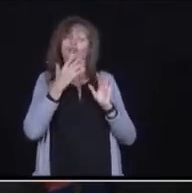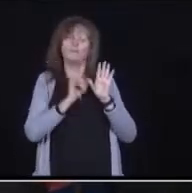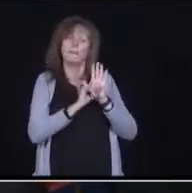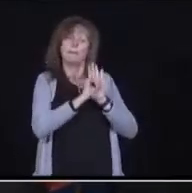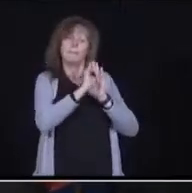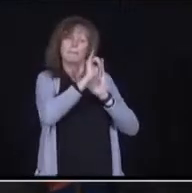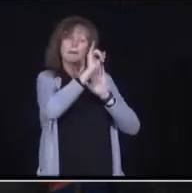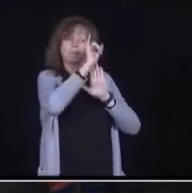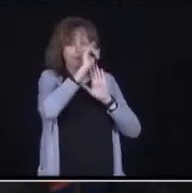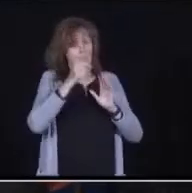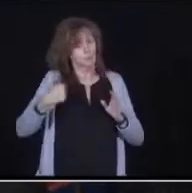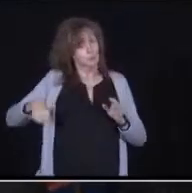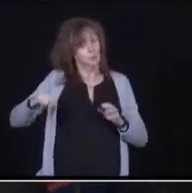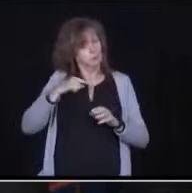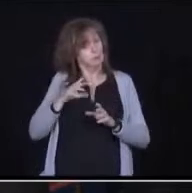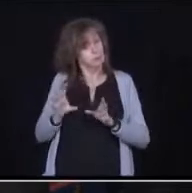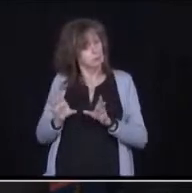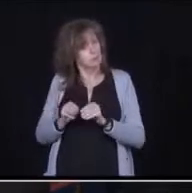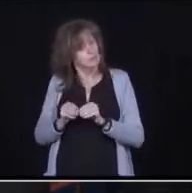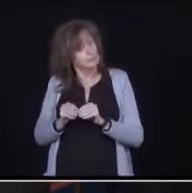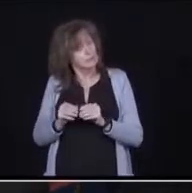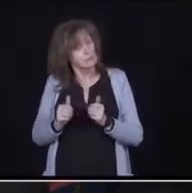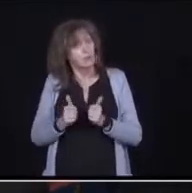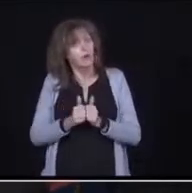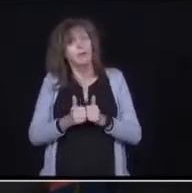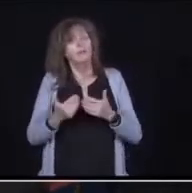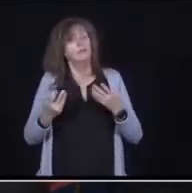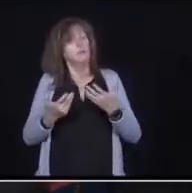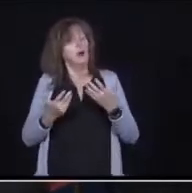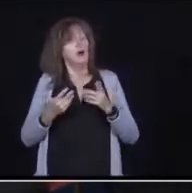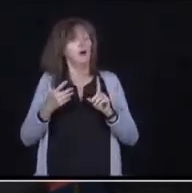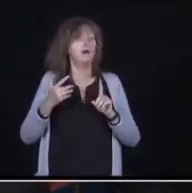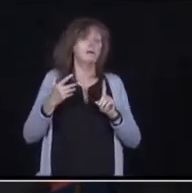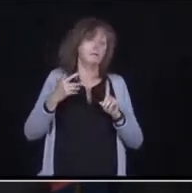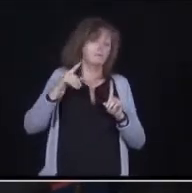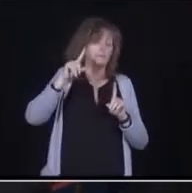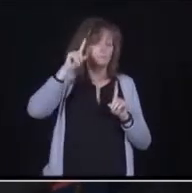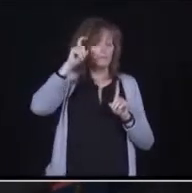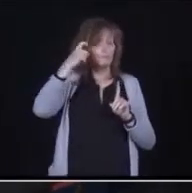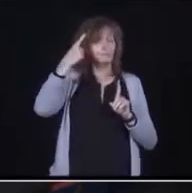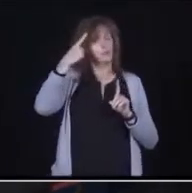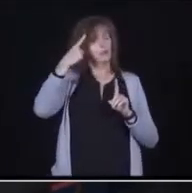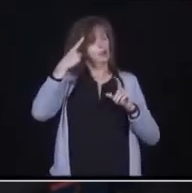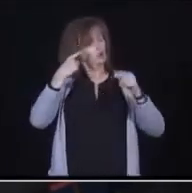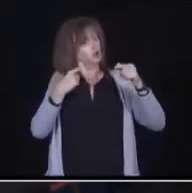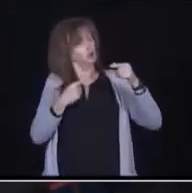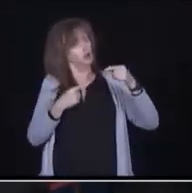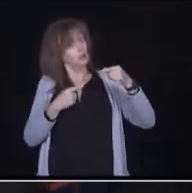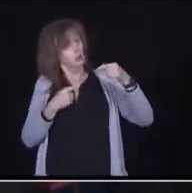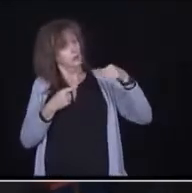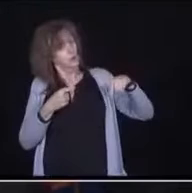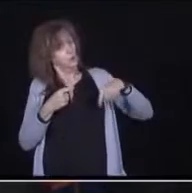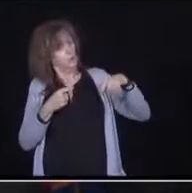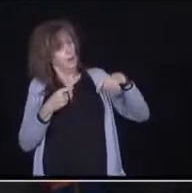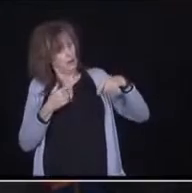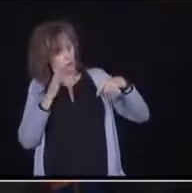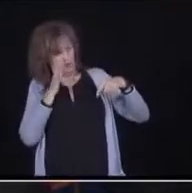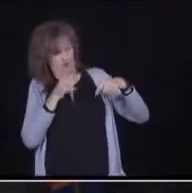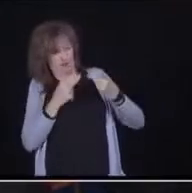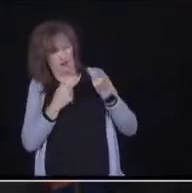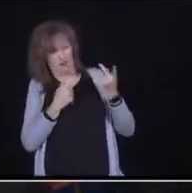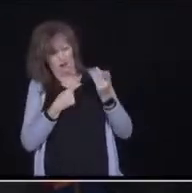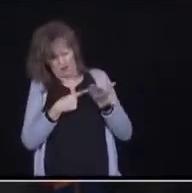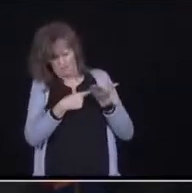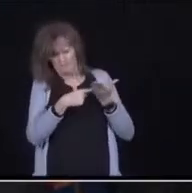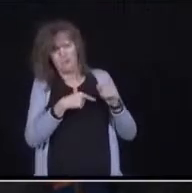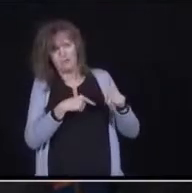meeting Premier Legault on Friday in Ottawa to discuss that program. I believe in not reinventing the wheel. If something works in